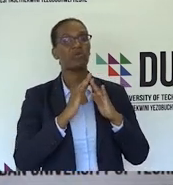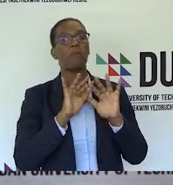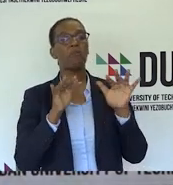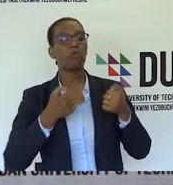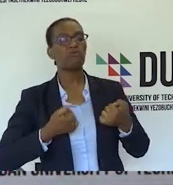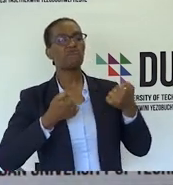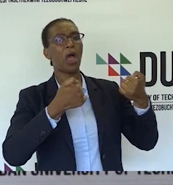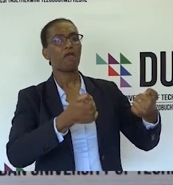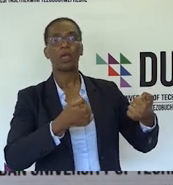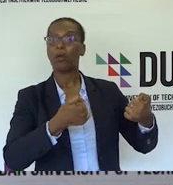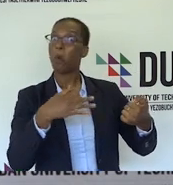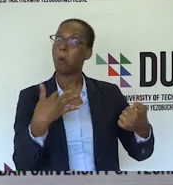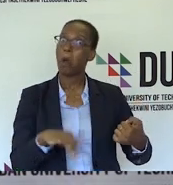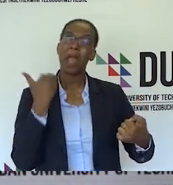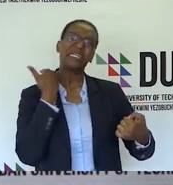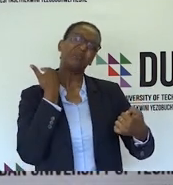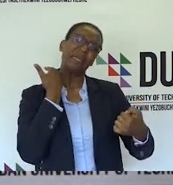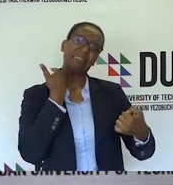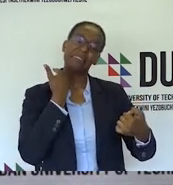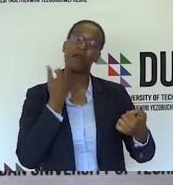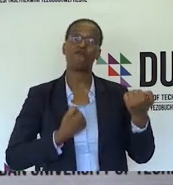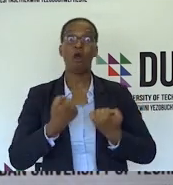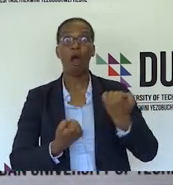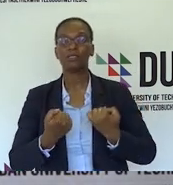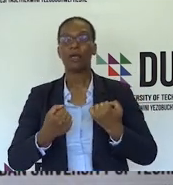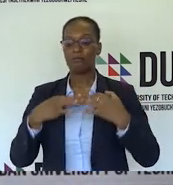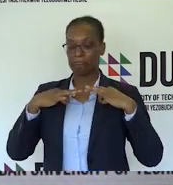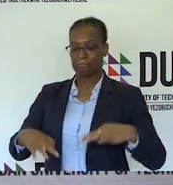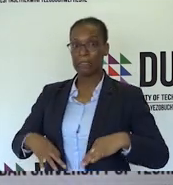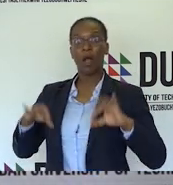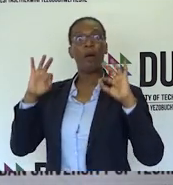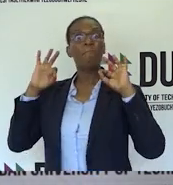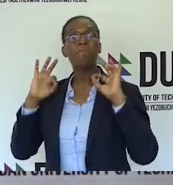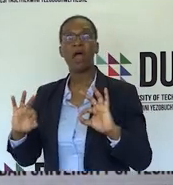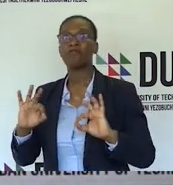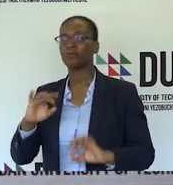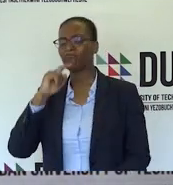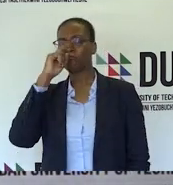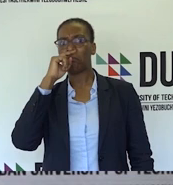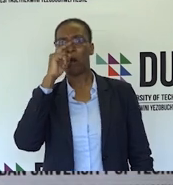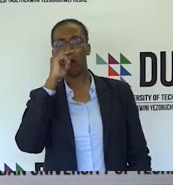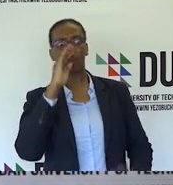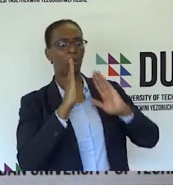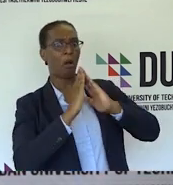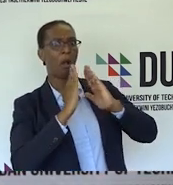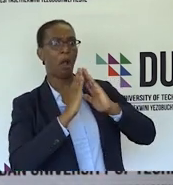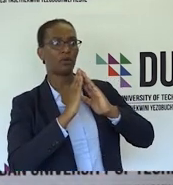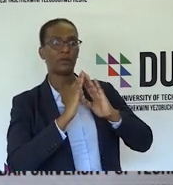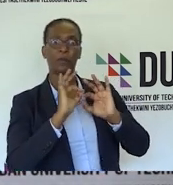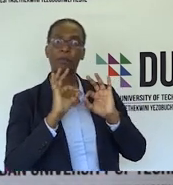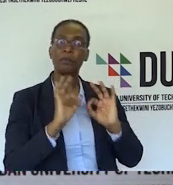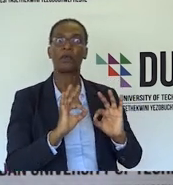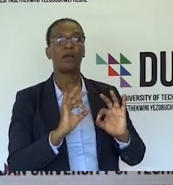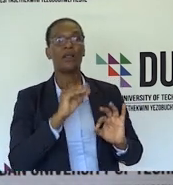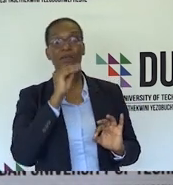driving around in expensive cars, dressed in designer labels, living in posh houses, and